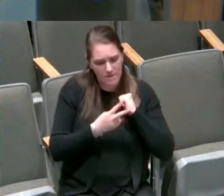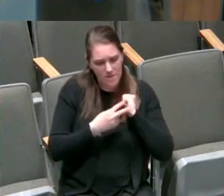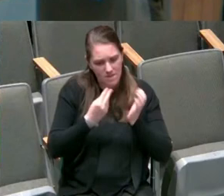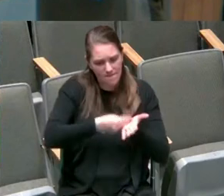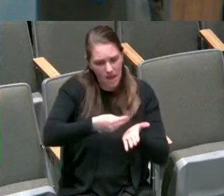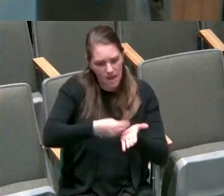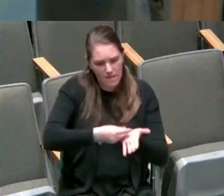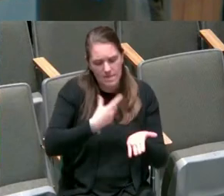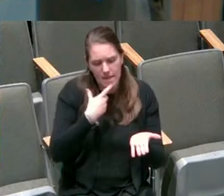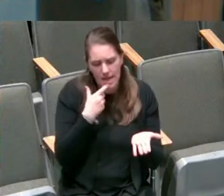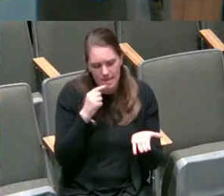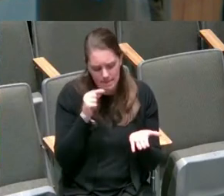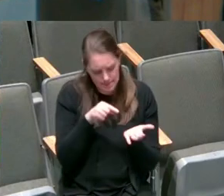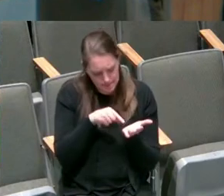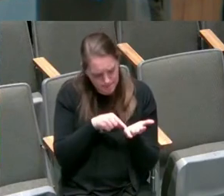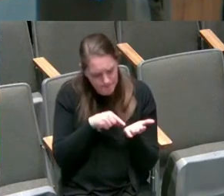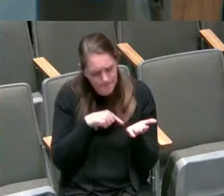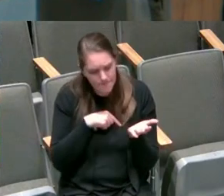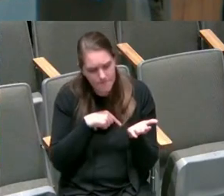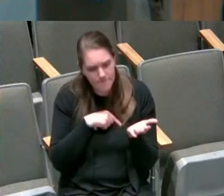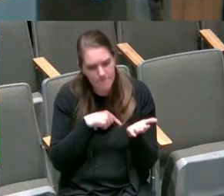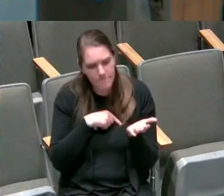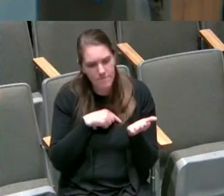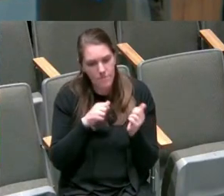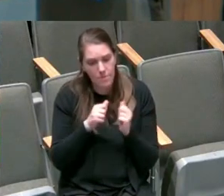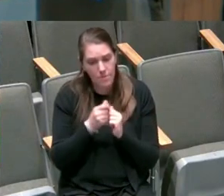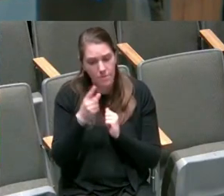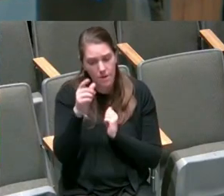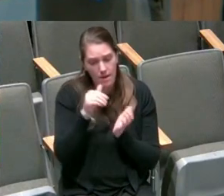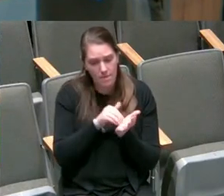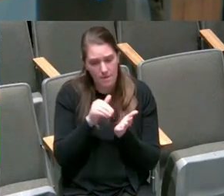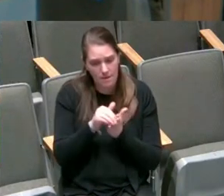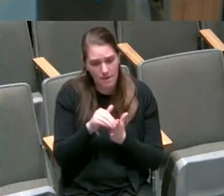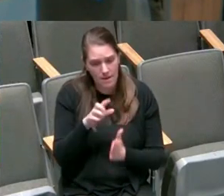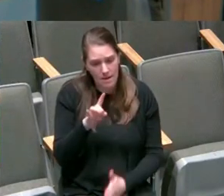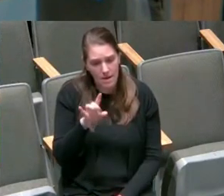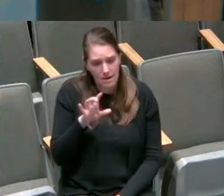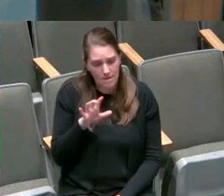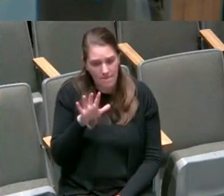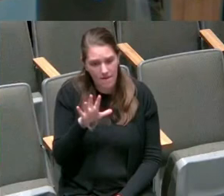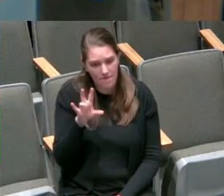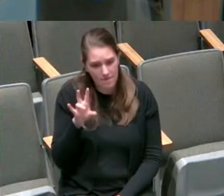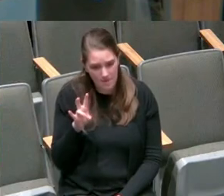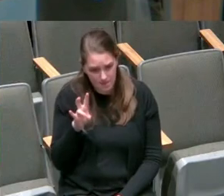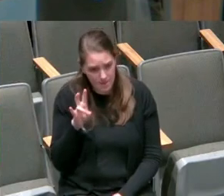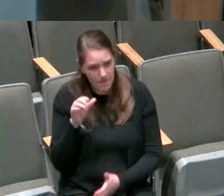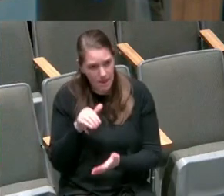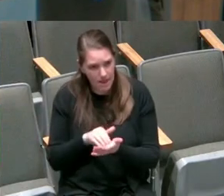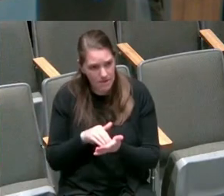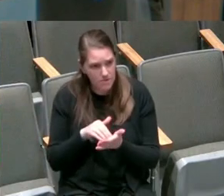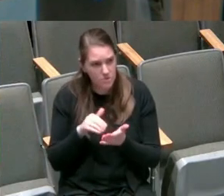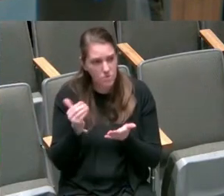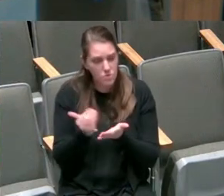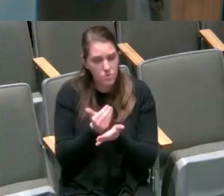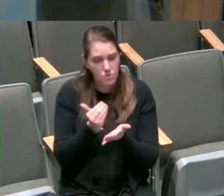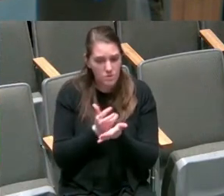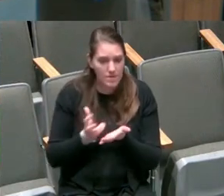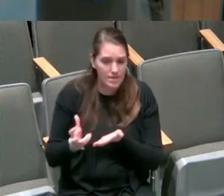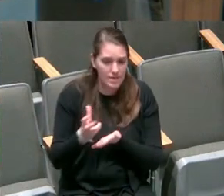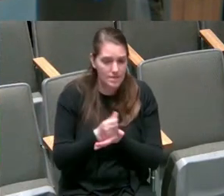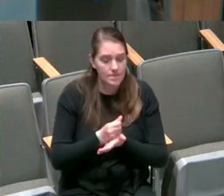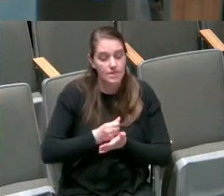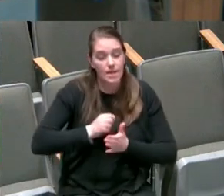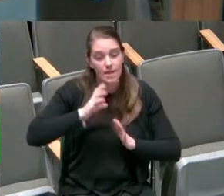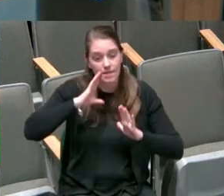it says that with one million eight hundred and five thousand three hundred dollars in new Collections and anticipated